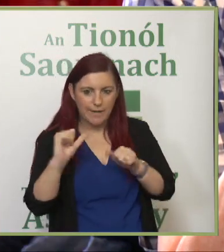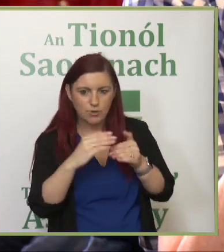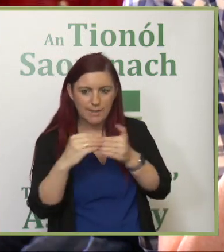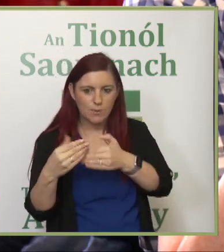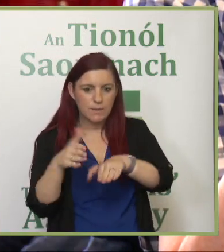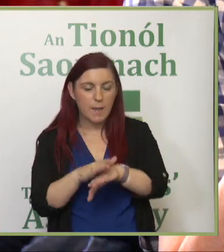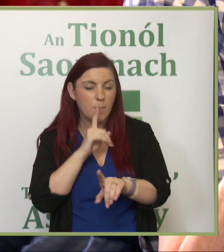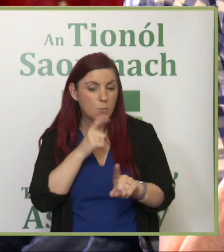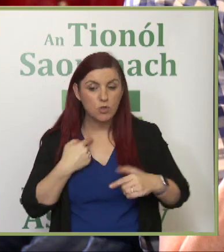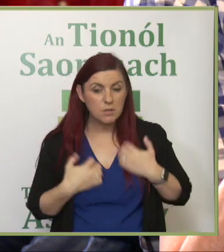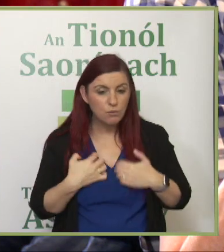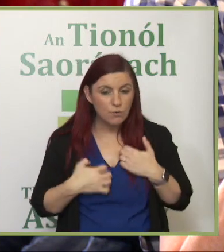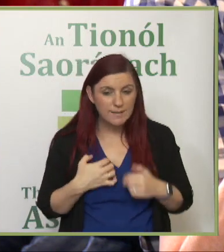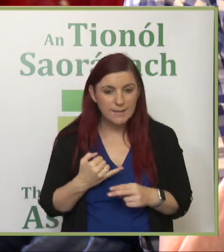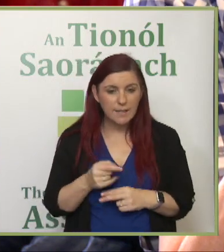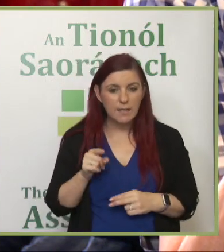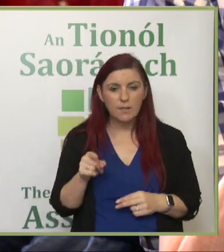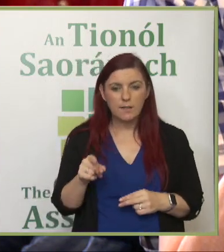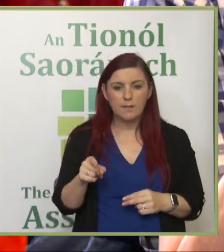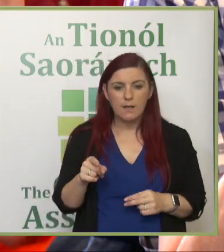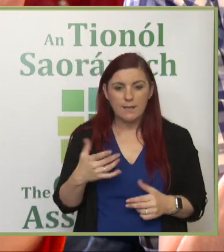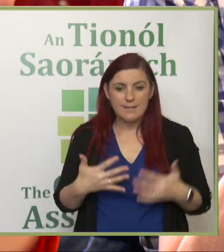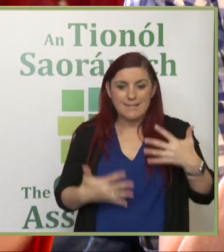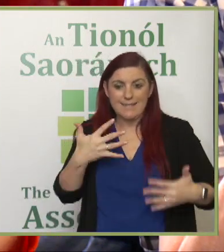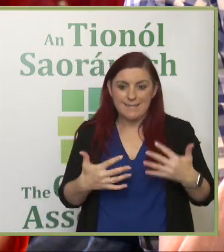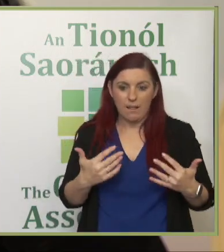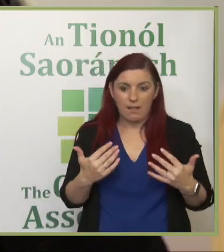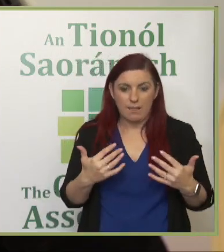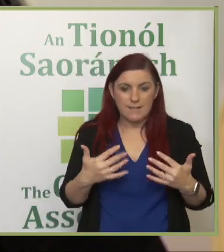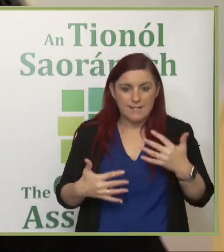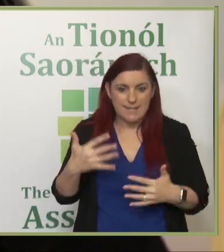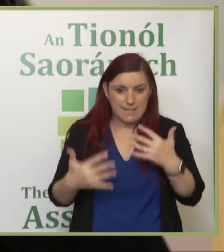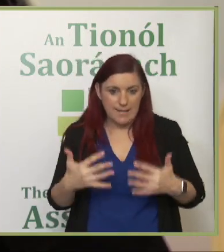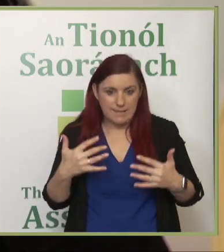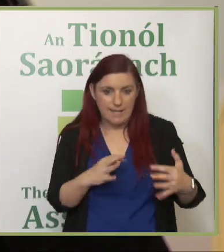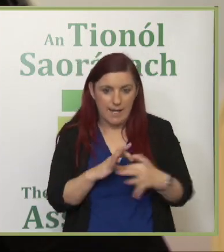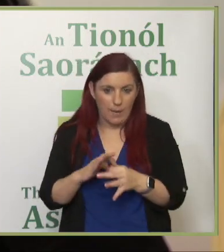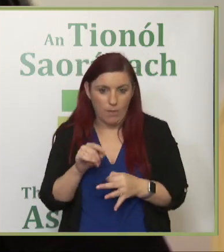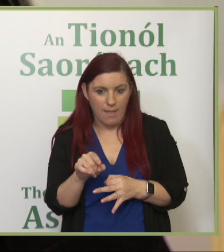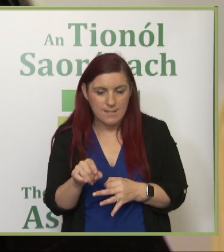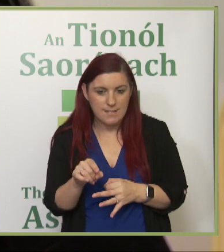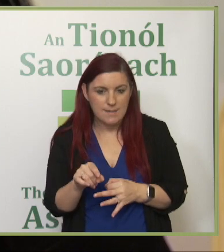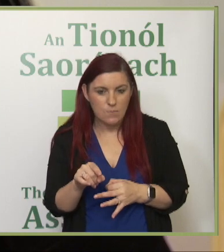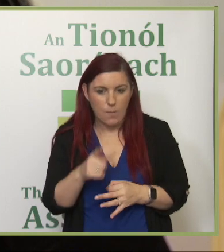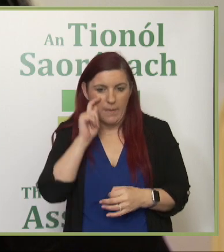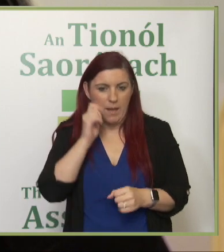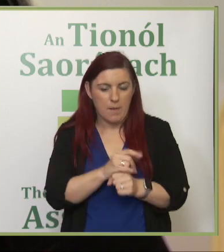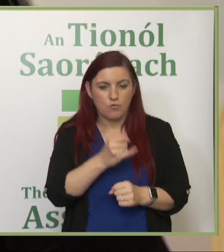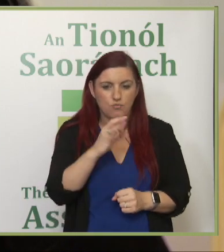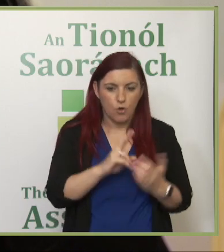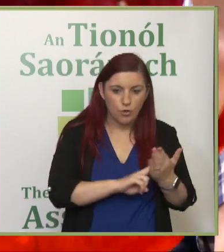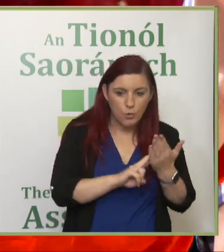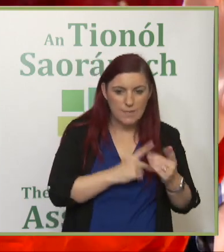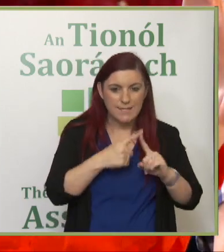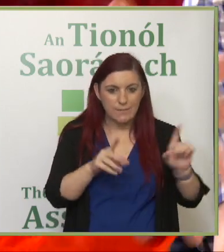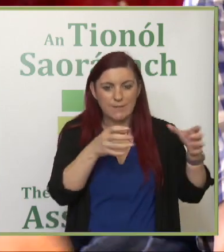in like the statistical data there. Okay. In terms of drug use among different